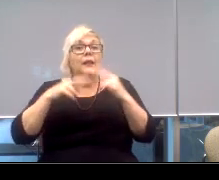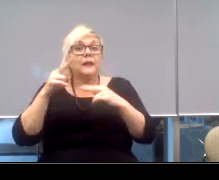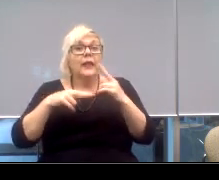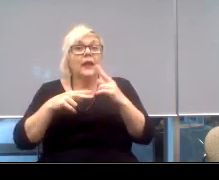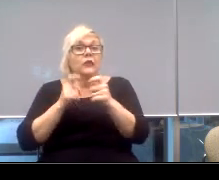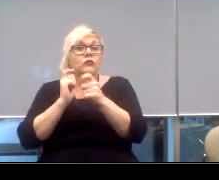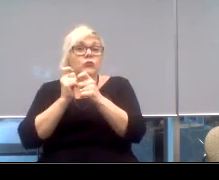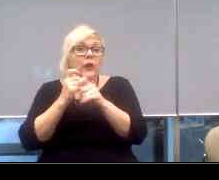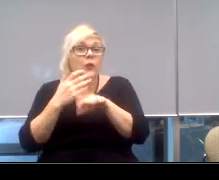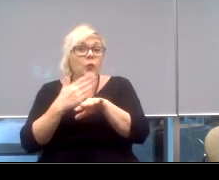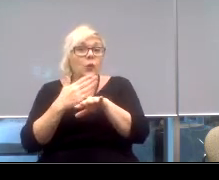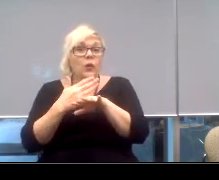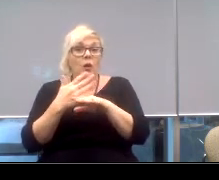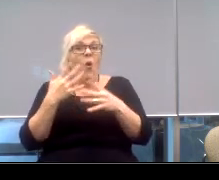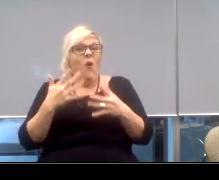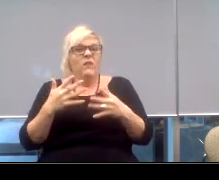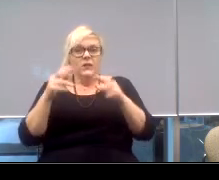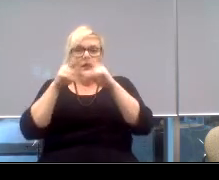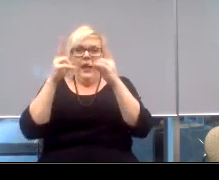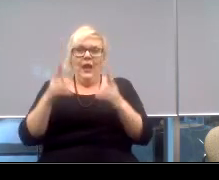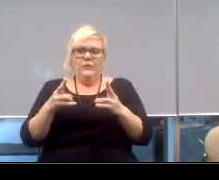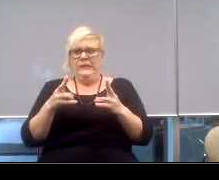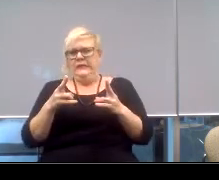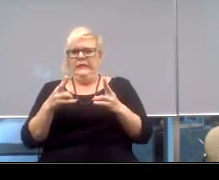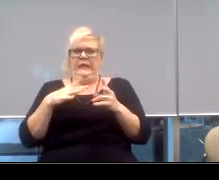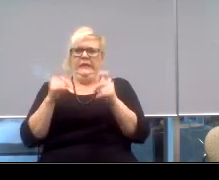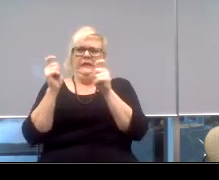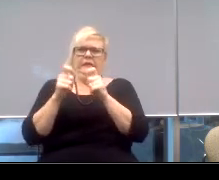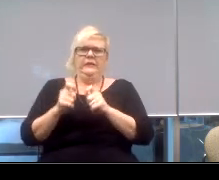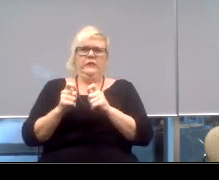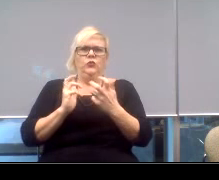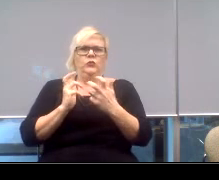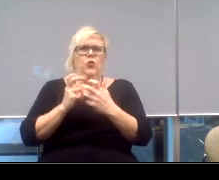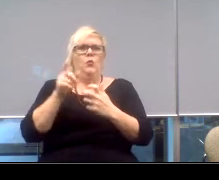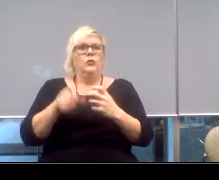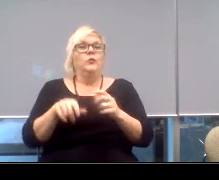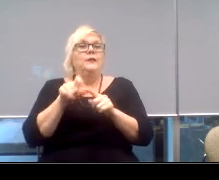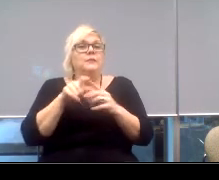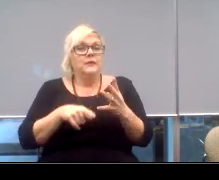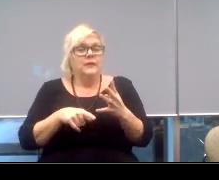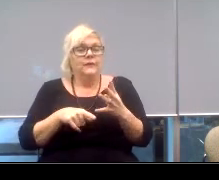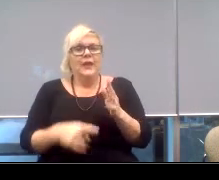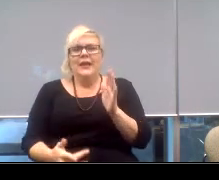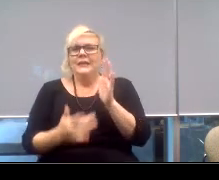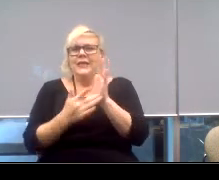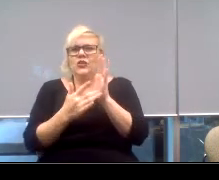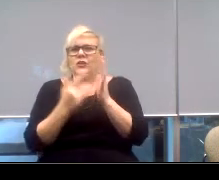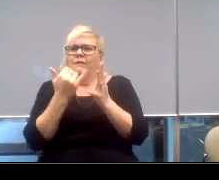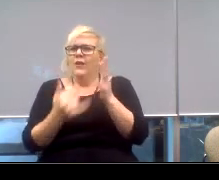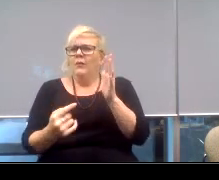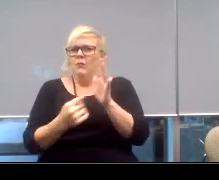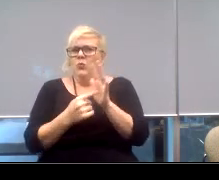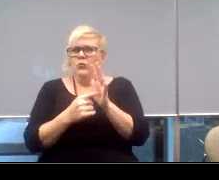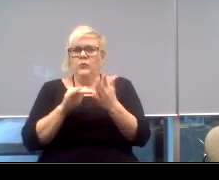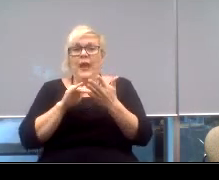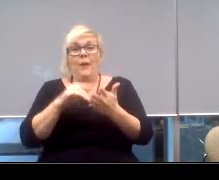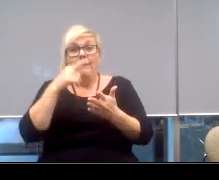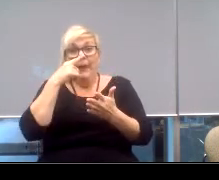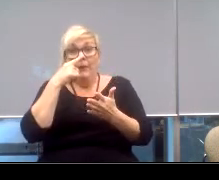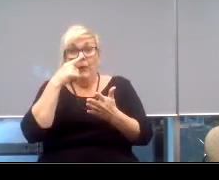the person's living in, the home, may need adjustment. Technology also plays a very important role in helping people with